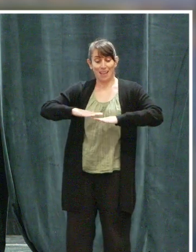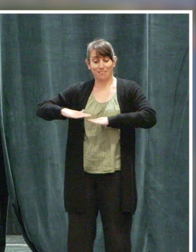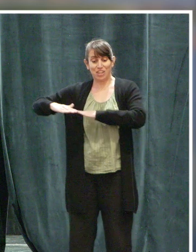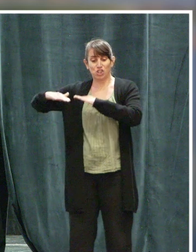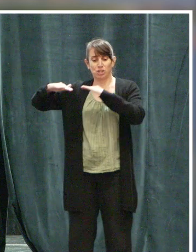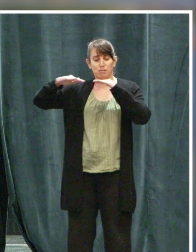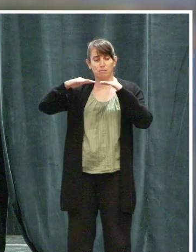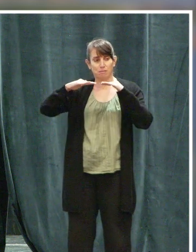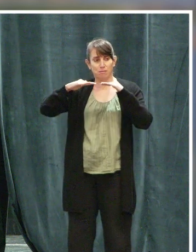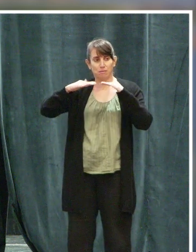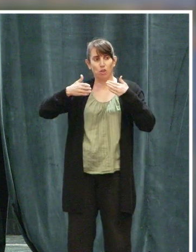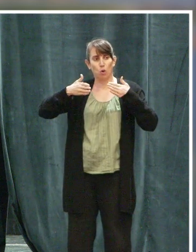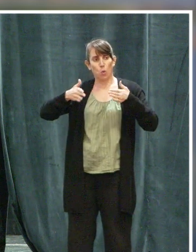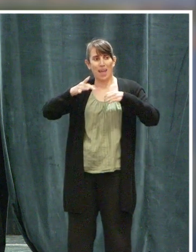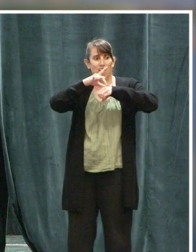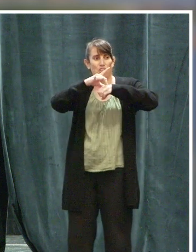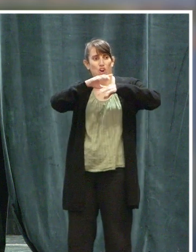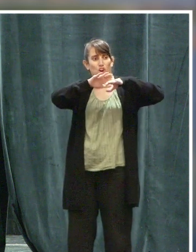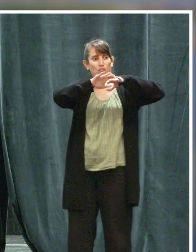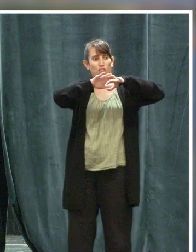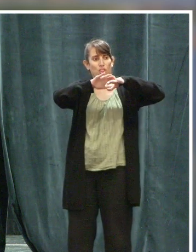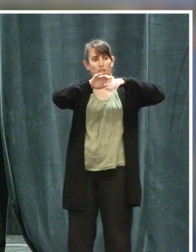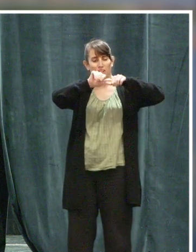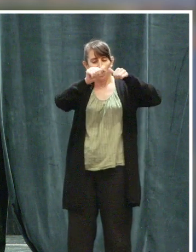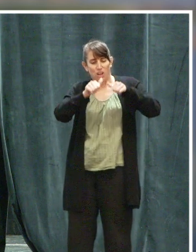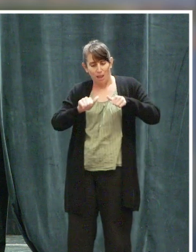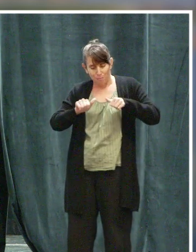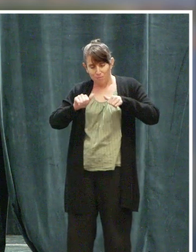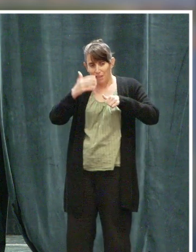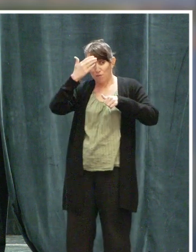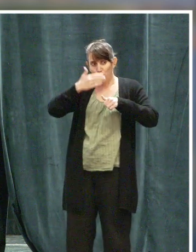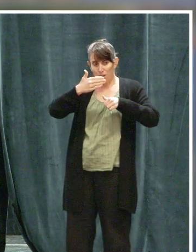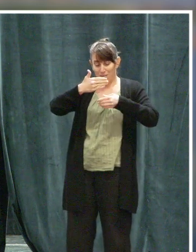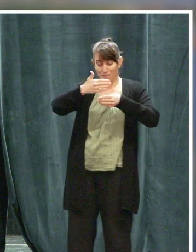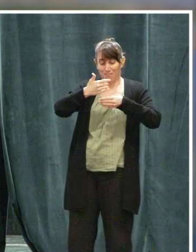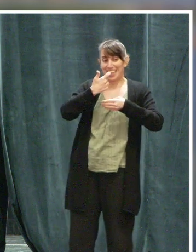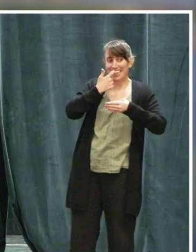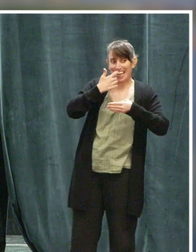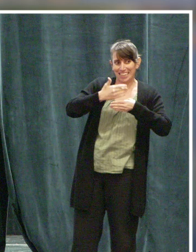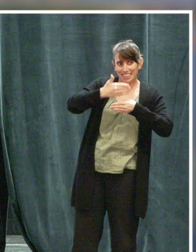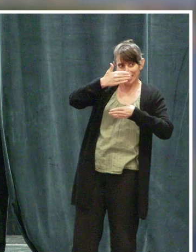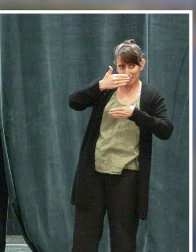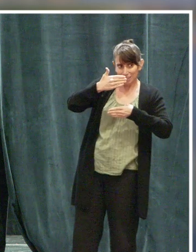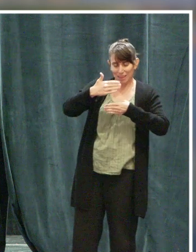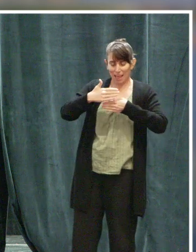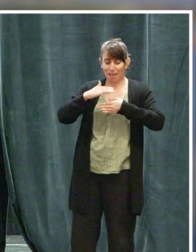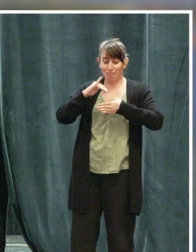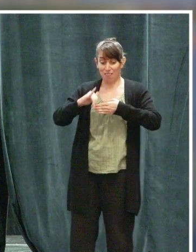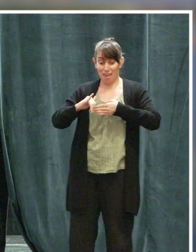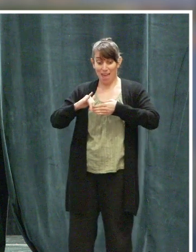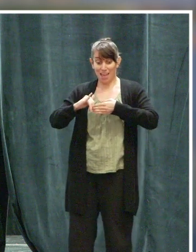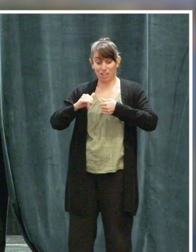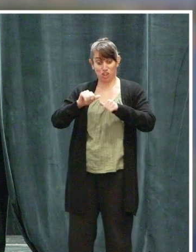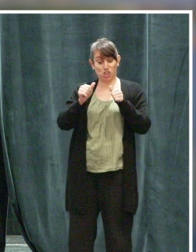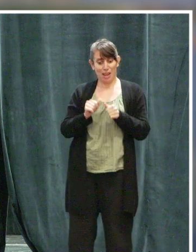the way the earth is shaped in front of the glass, between the water and the glass, is protective of the glass. The problem we